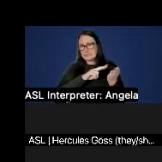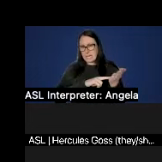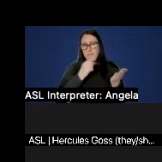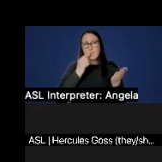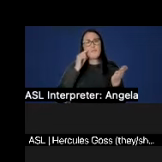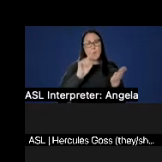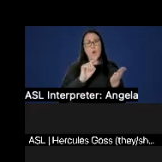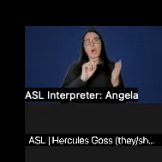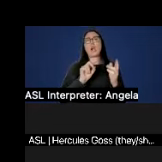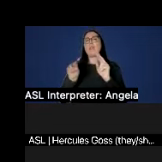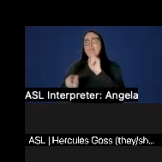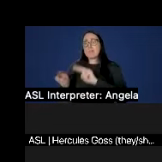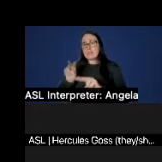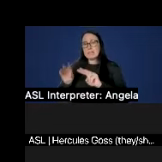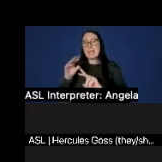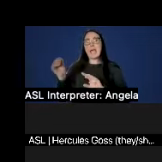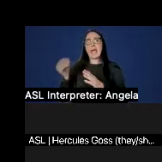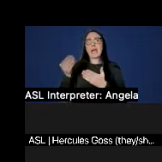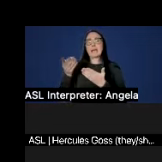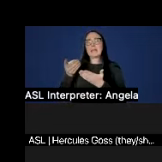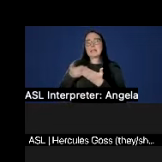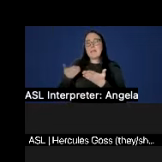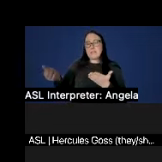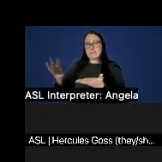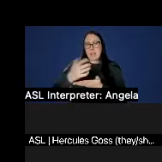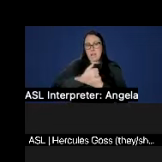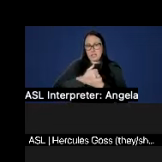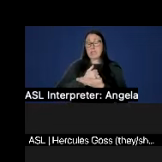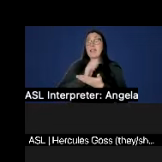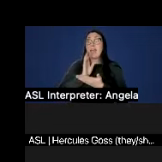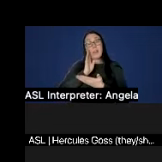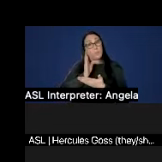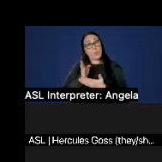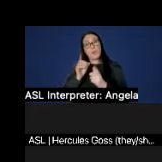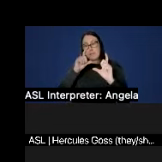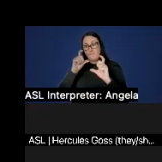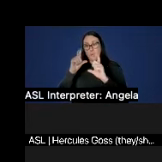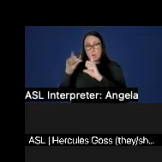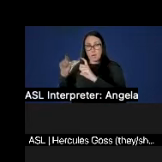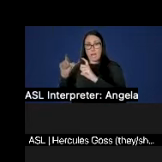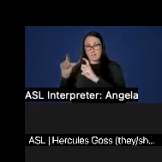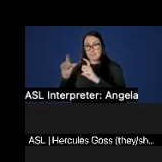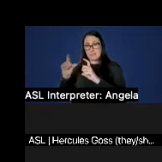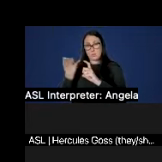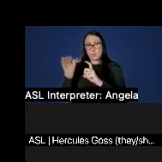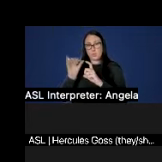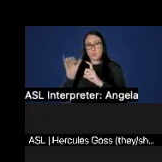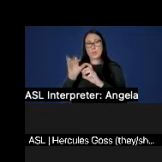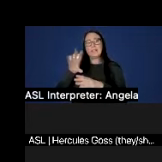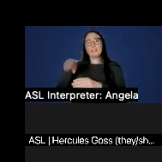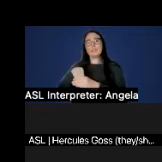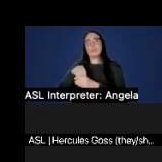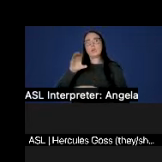There will also be photographs taken, including the colposcopic images. And that can feel,